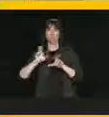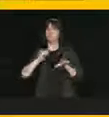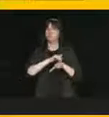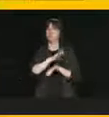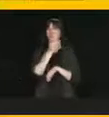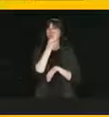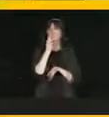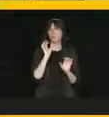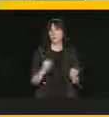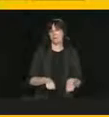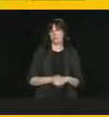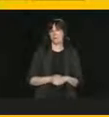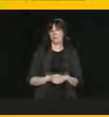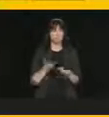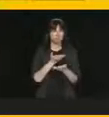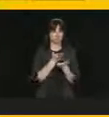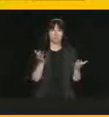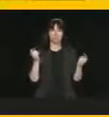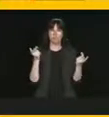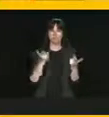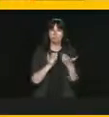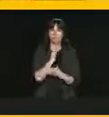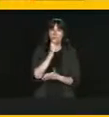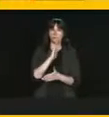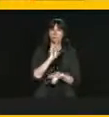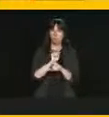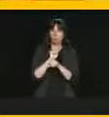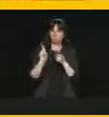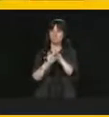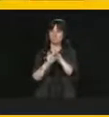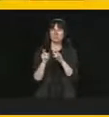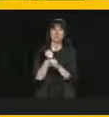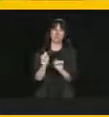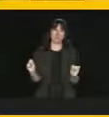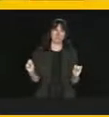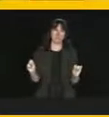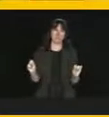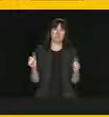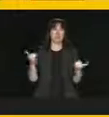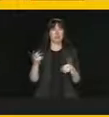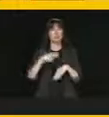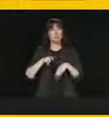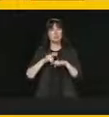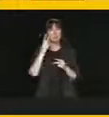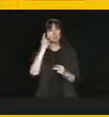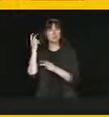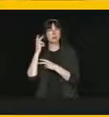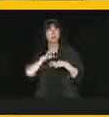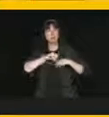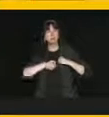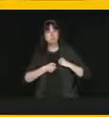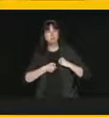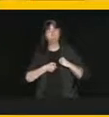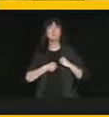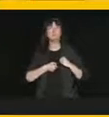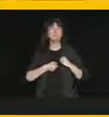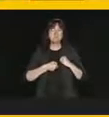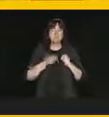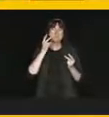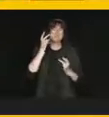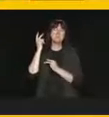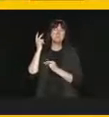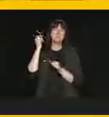Everyone deserves to be safe at work. On this day of national mourning, we remember those